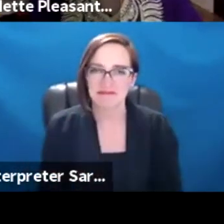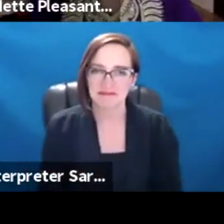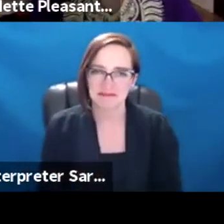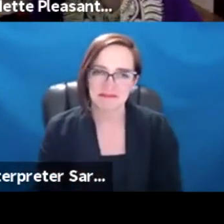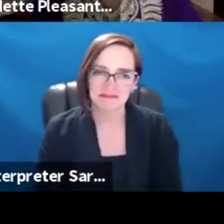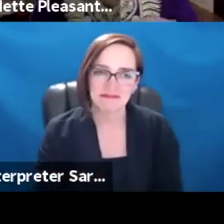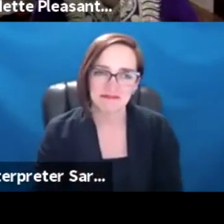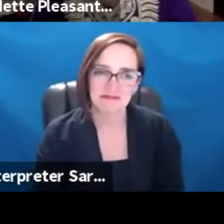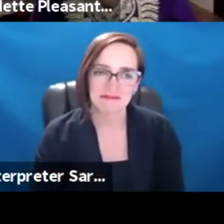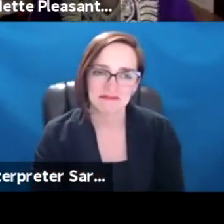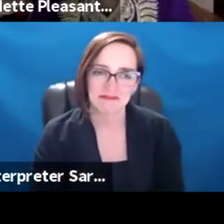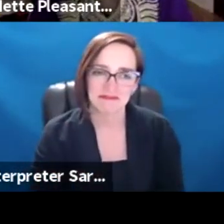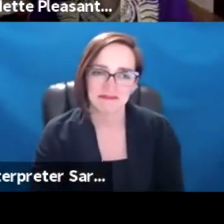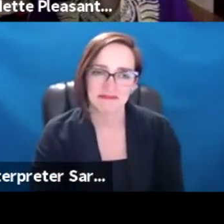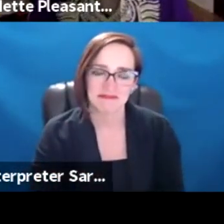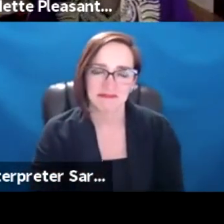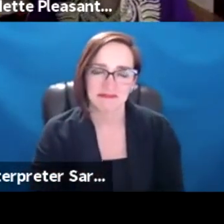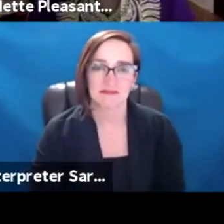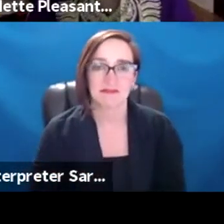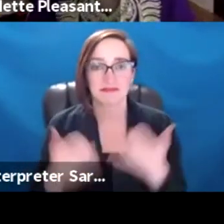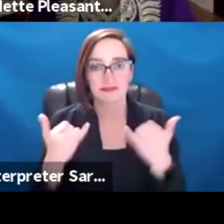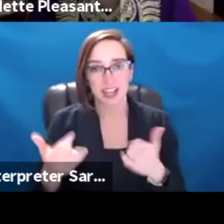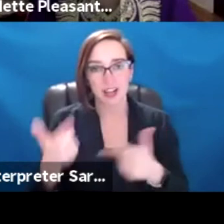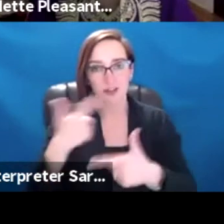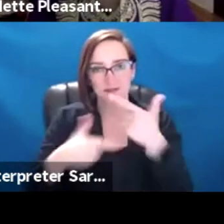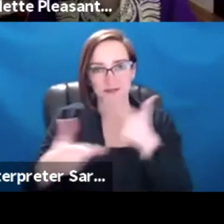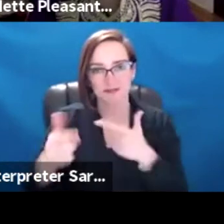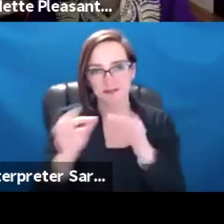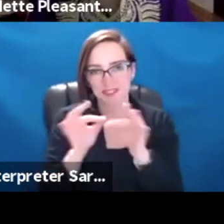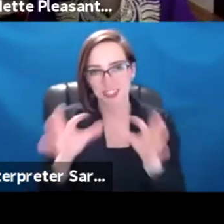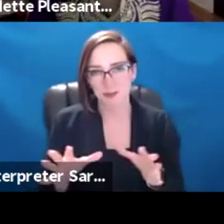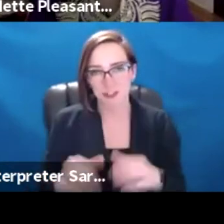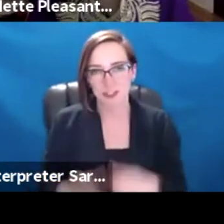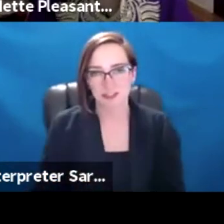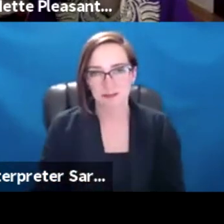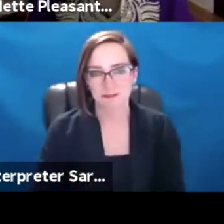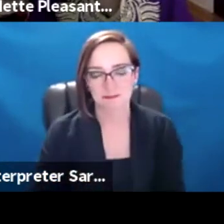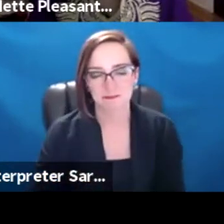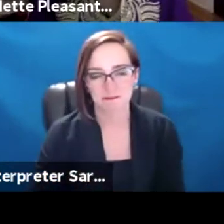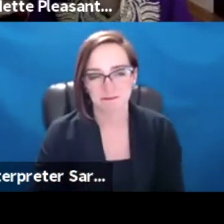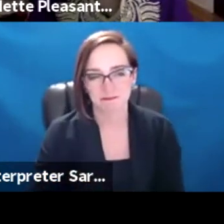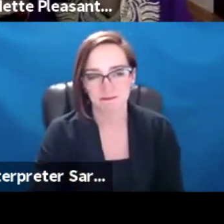you. Thanks, Tasha. Yes.